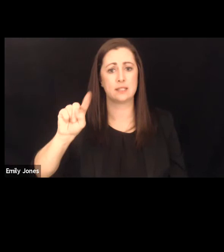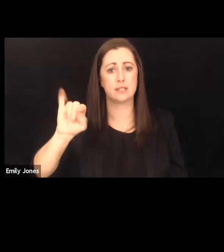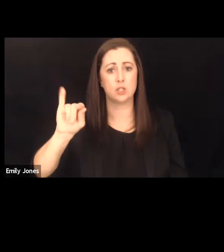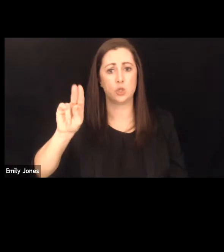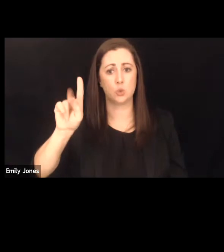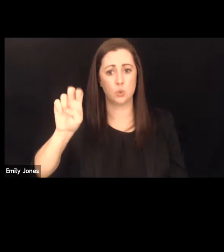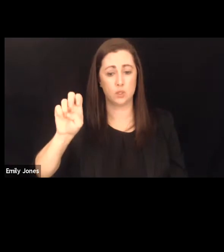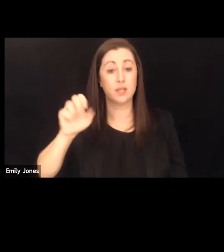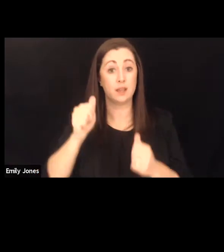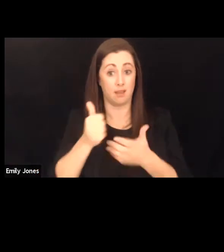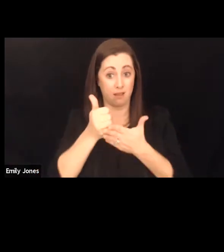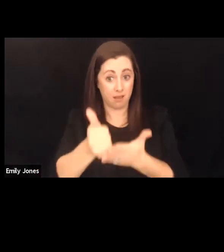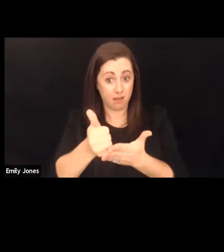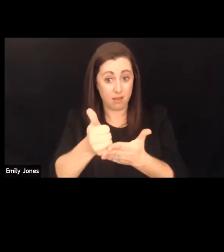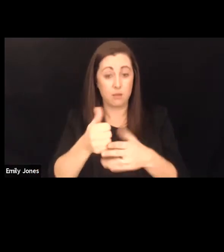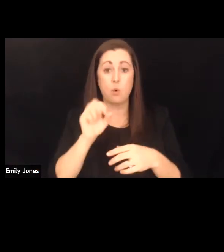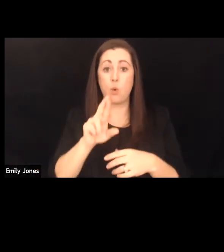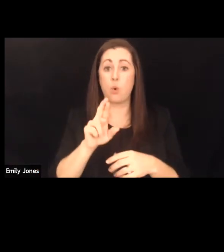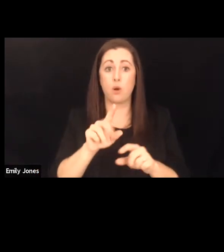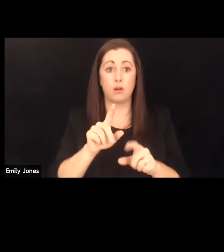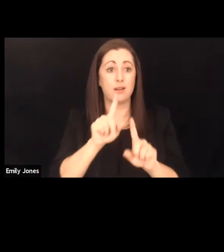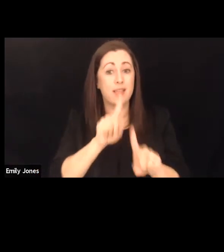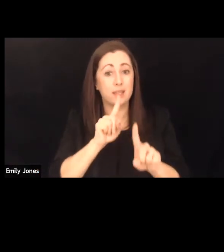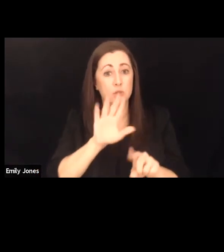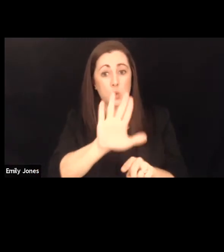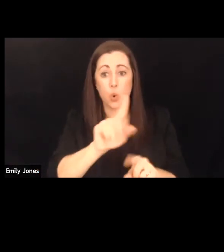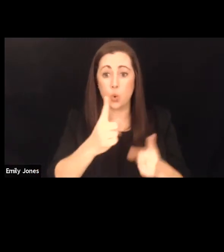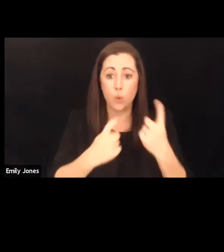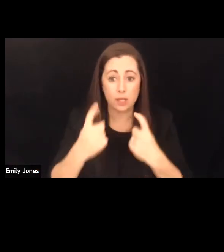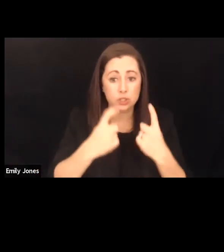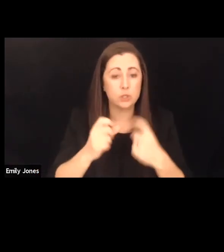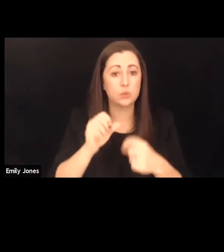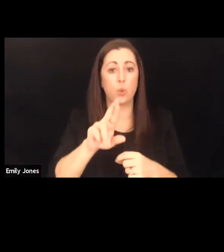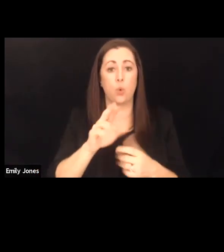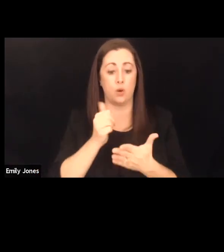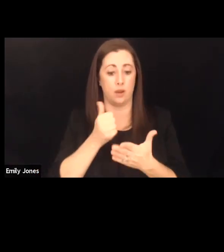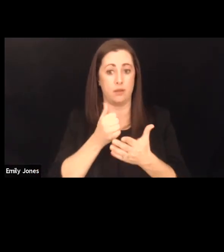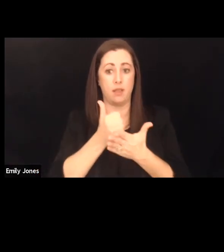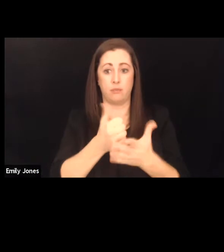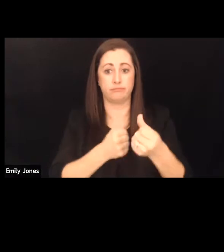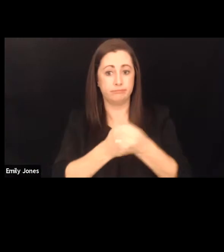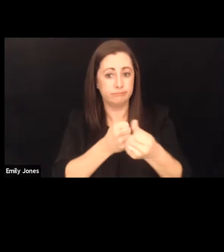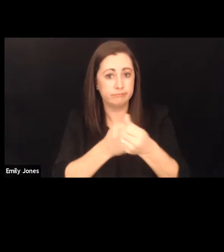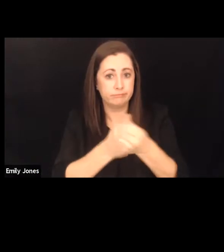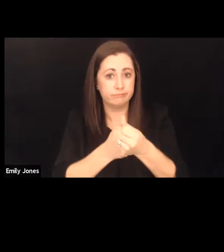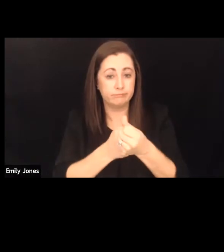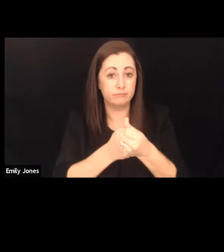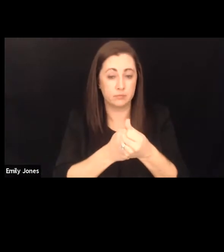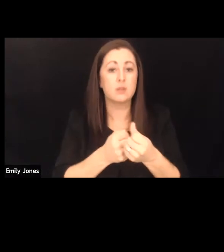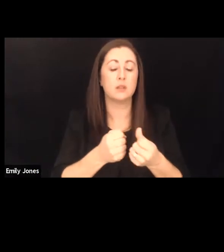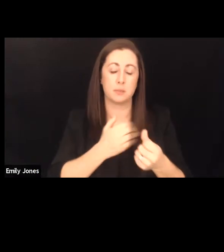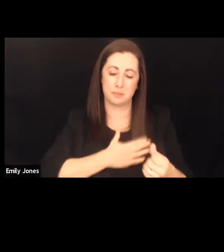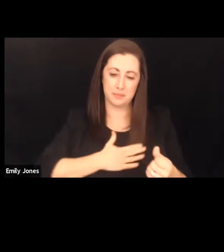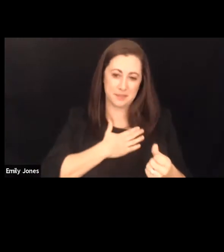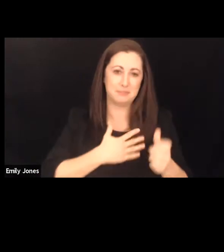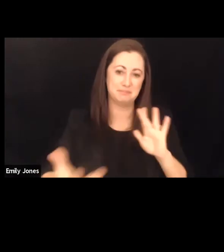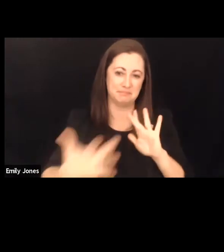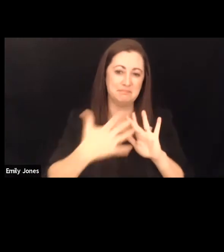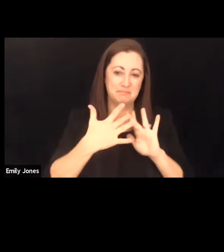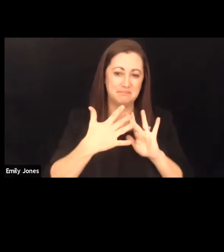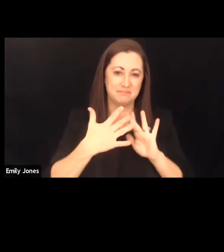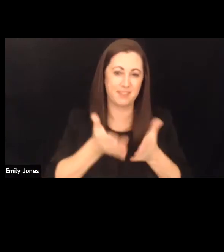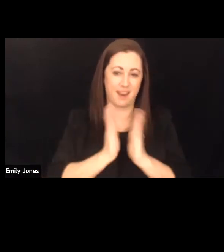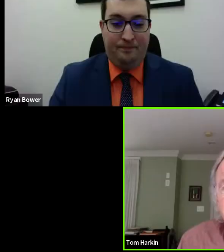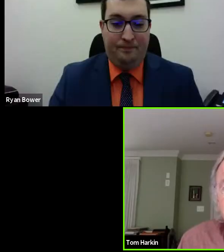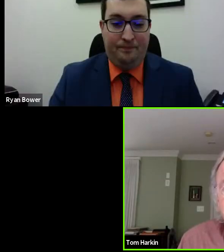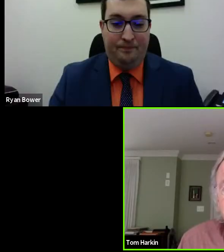to answer any questions or to be supportive in any way in what you are doing, please don't hesitate to ask.